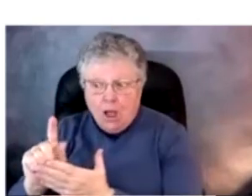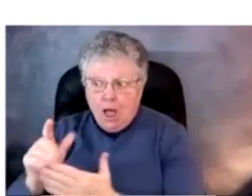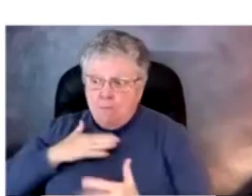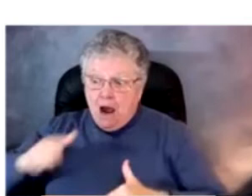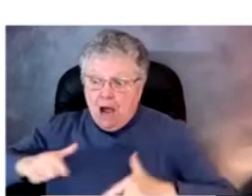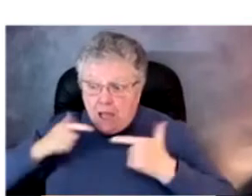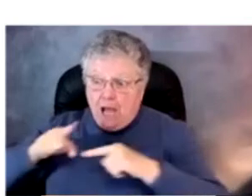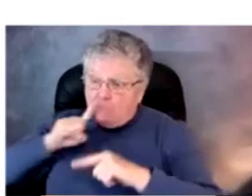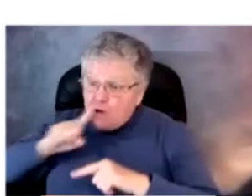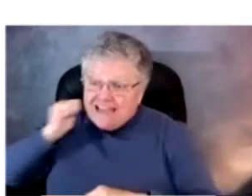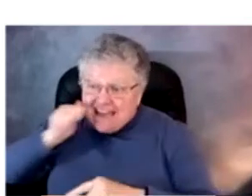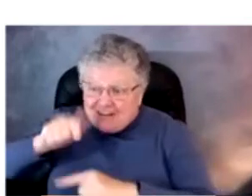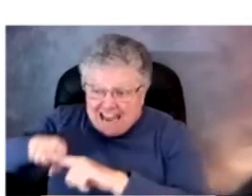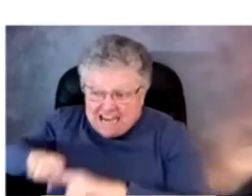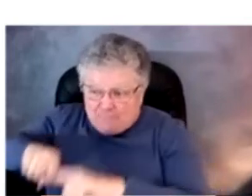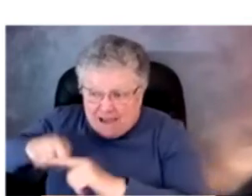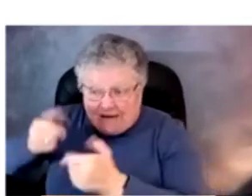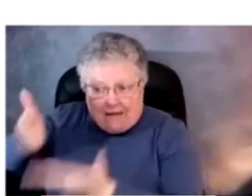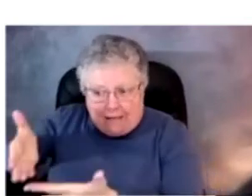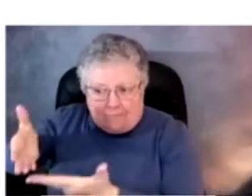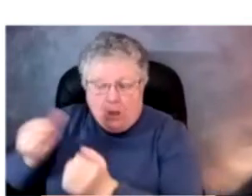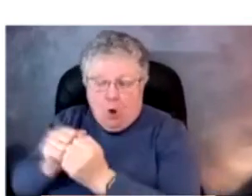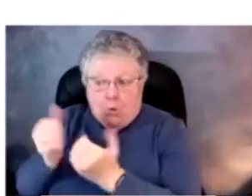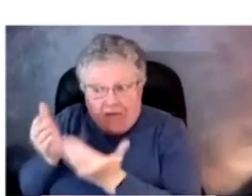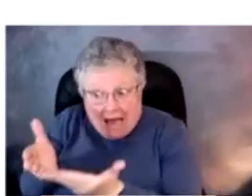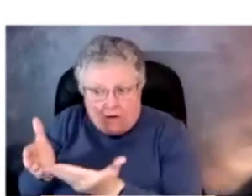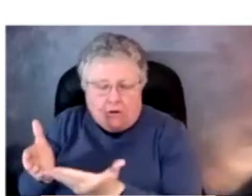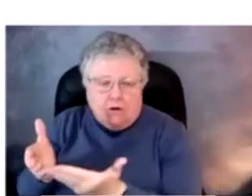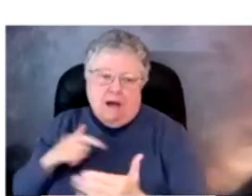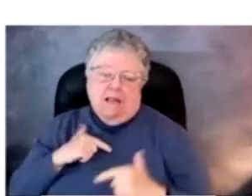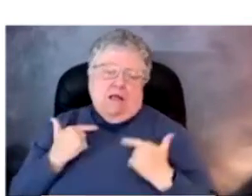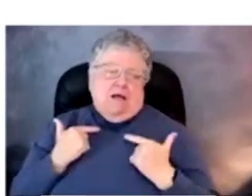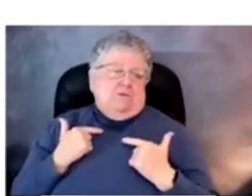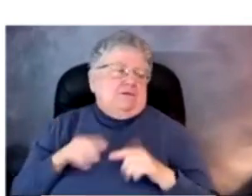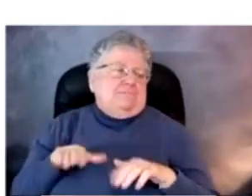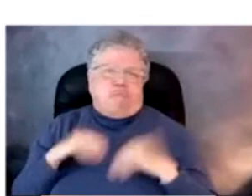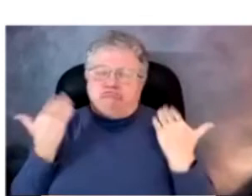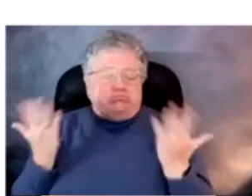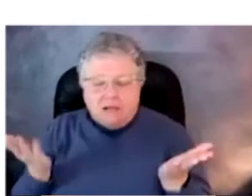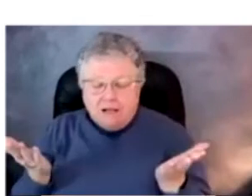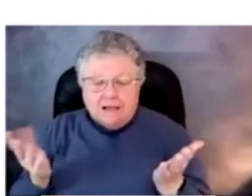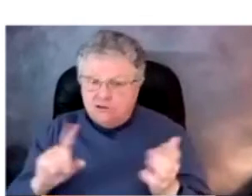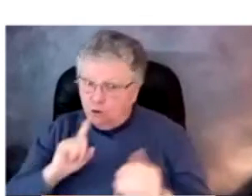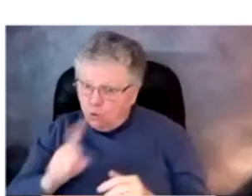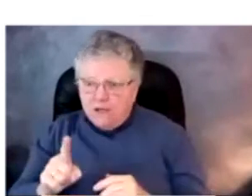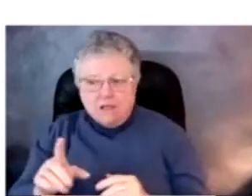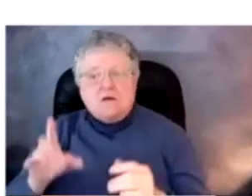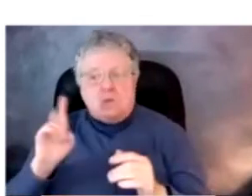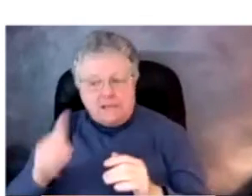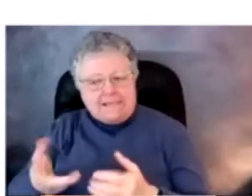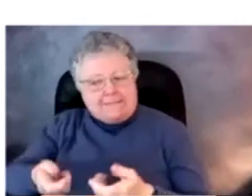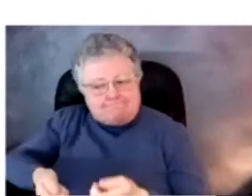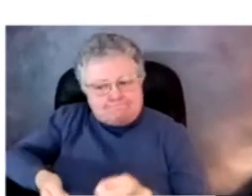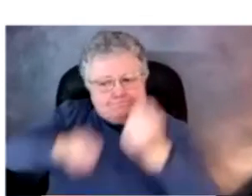in a nursing facility. And so a huge part of this too, I think this idea of working in solidarity is really shifting and valuing